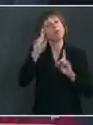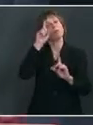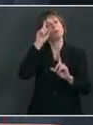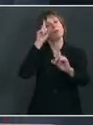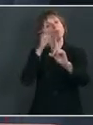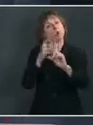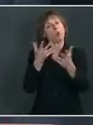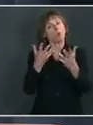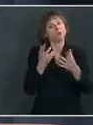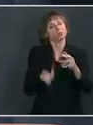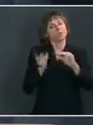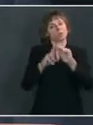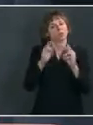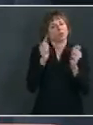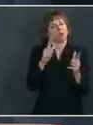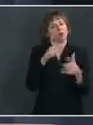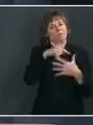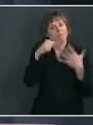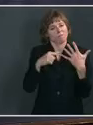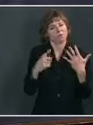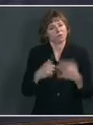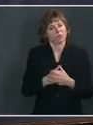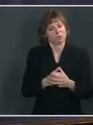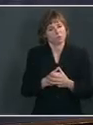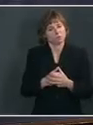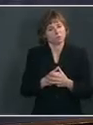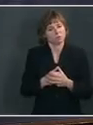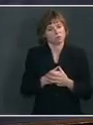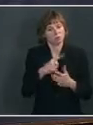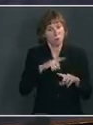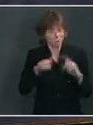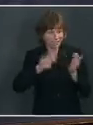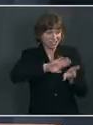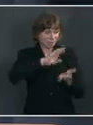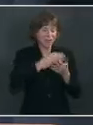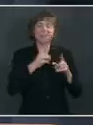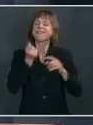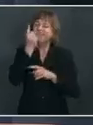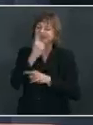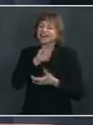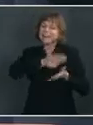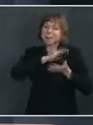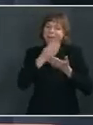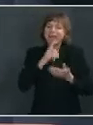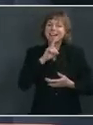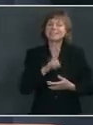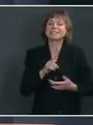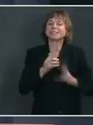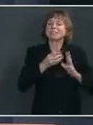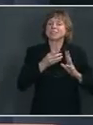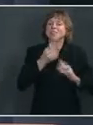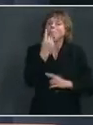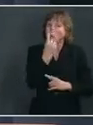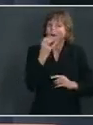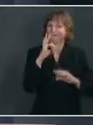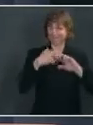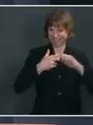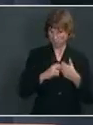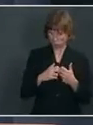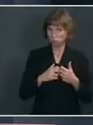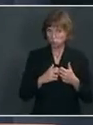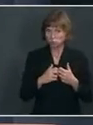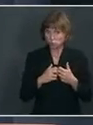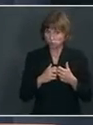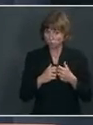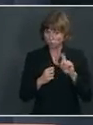in all of these areas. But the main issue is supply, isn't it? It's one of the issues. We will be in a place by this